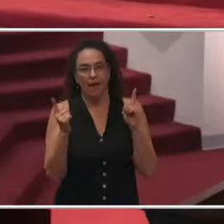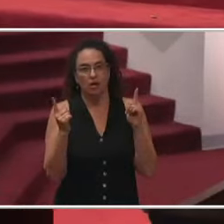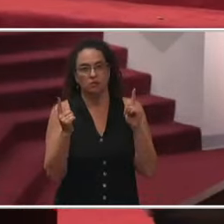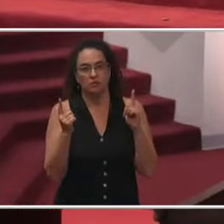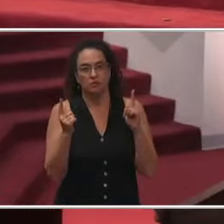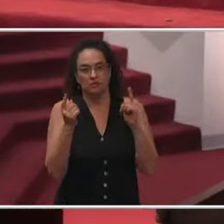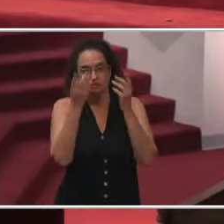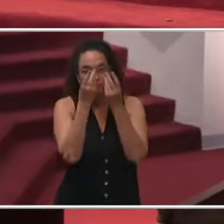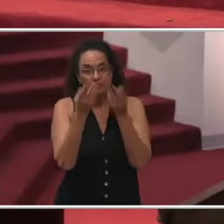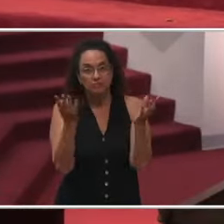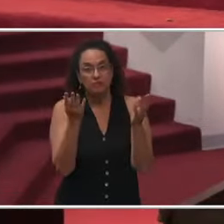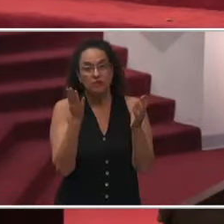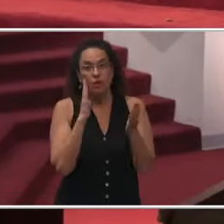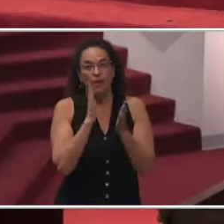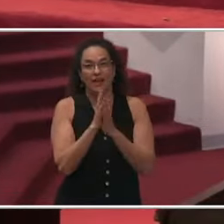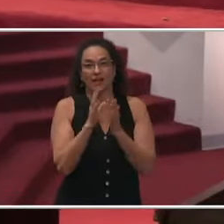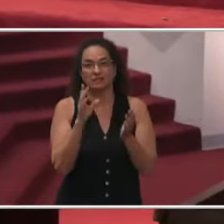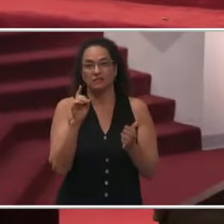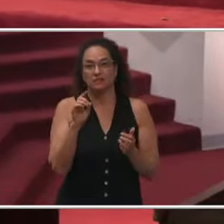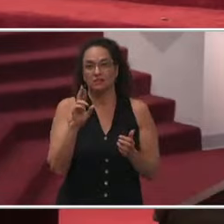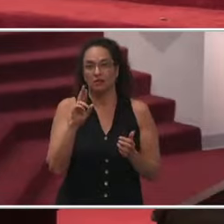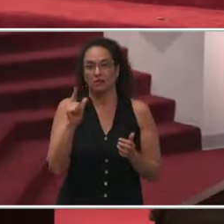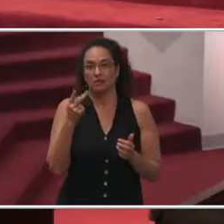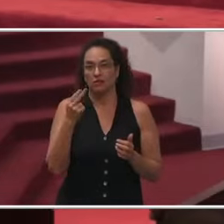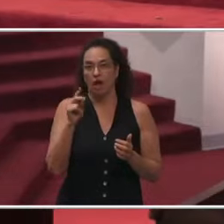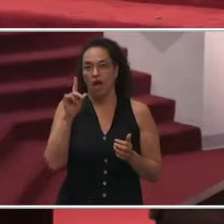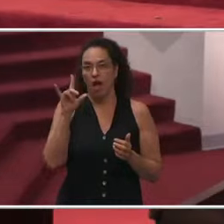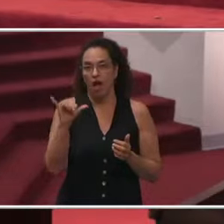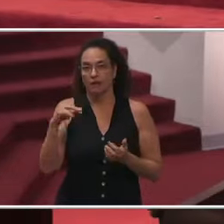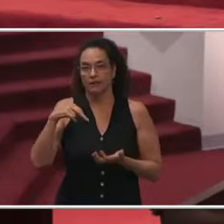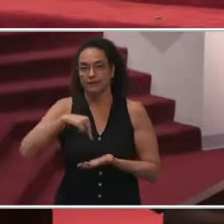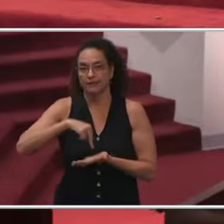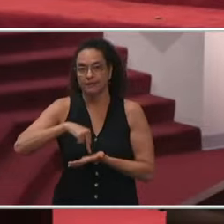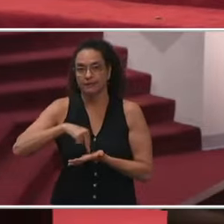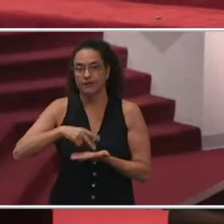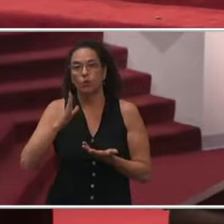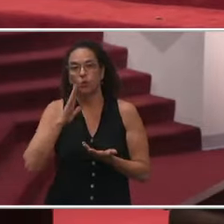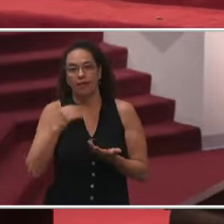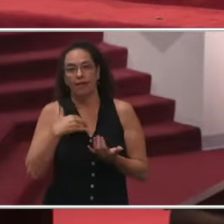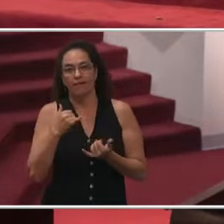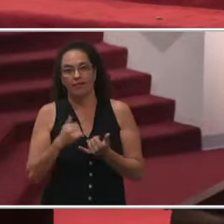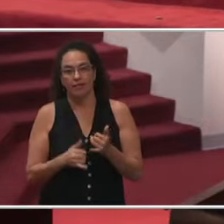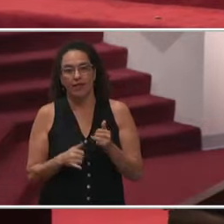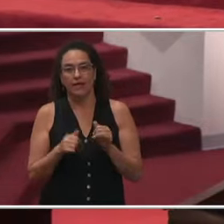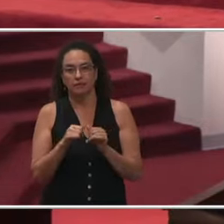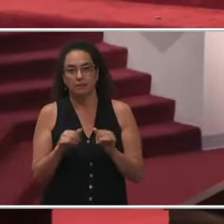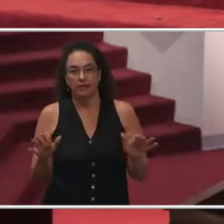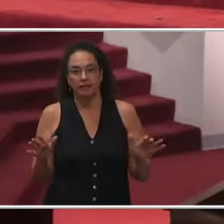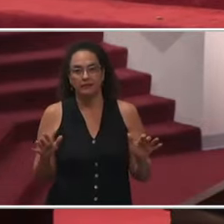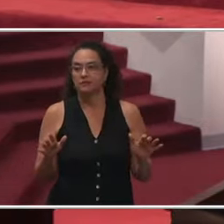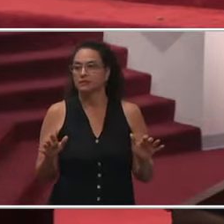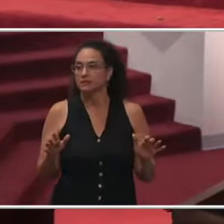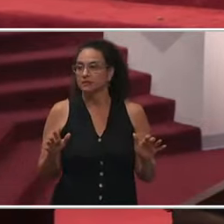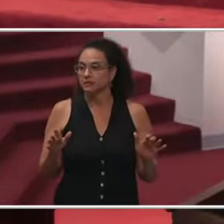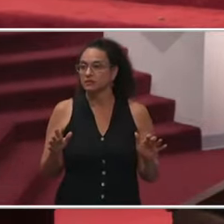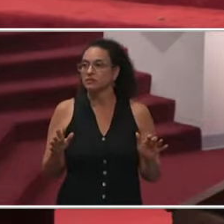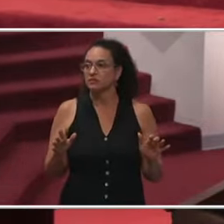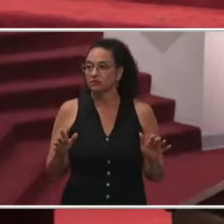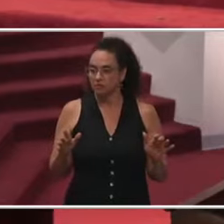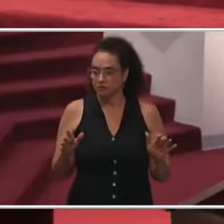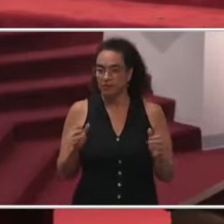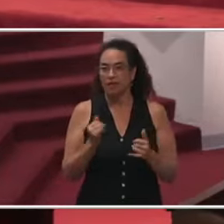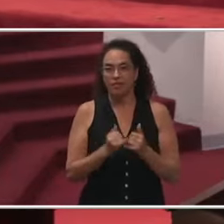ask Dr. Holly to stand here. We're going to give the benediction, and then I'm going to get and do the blessing.